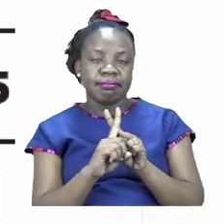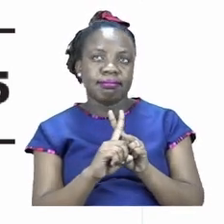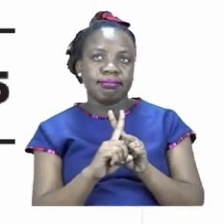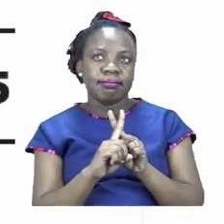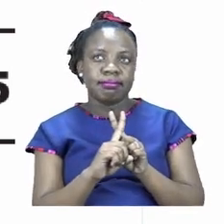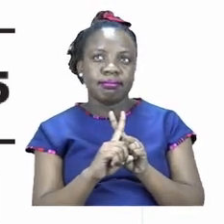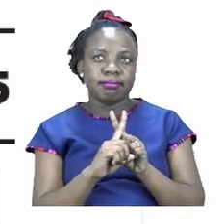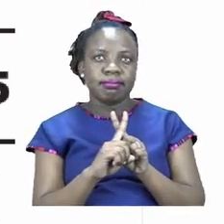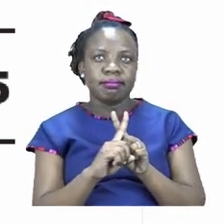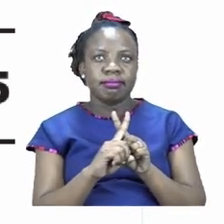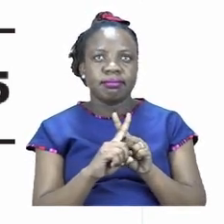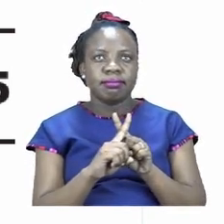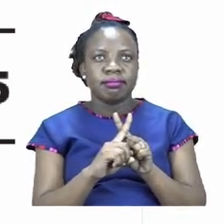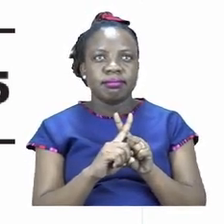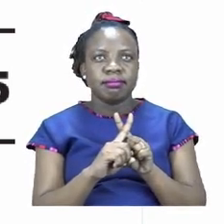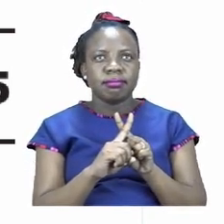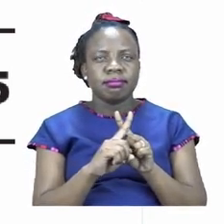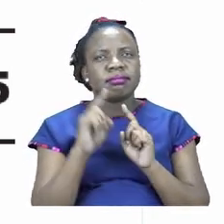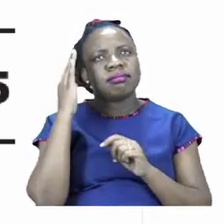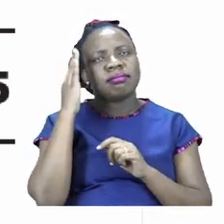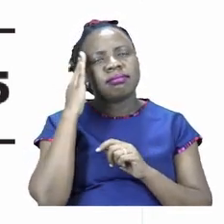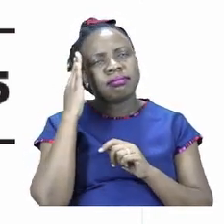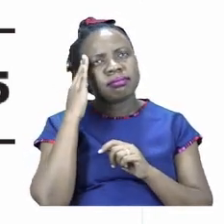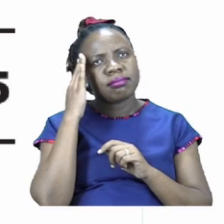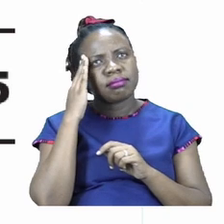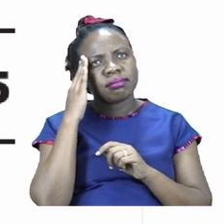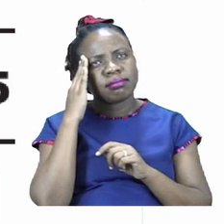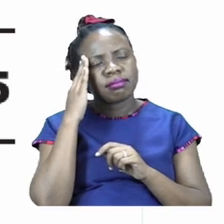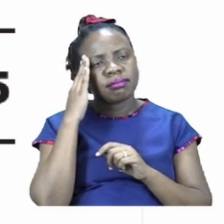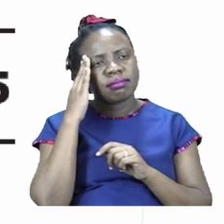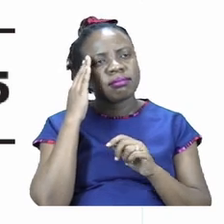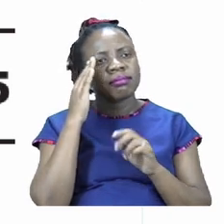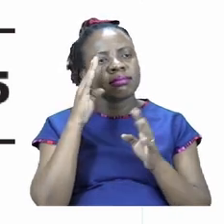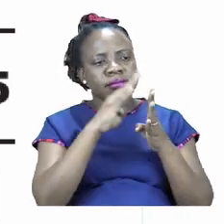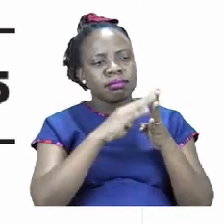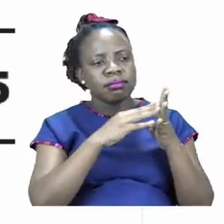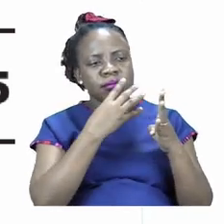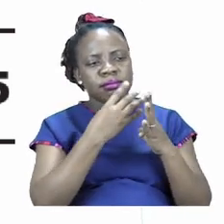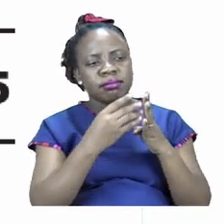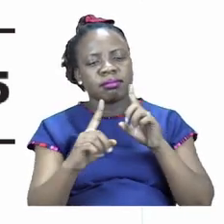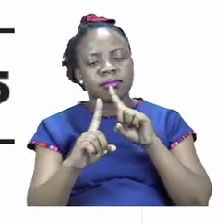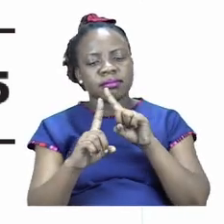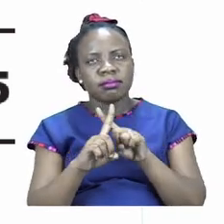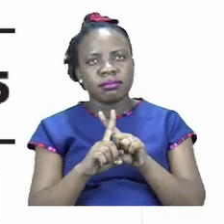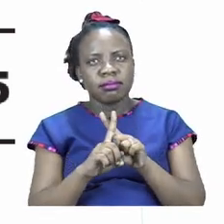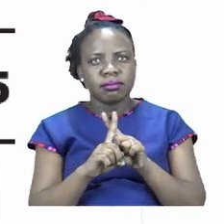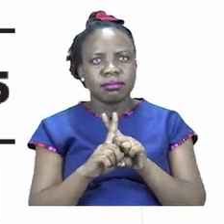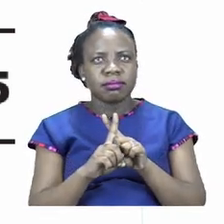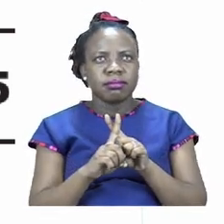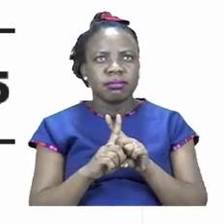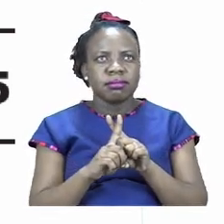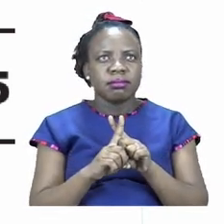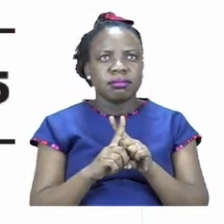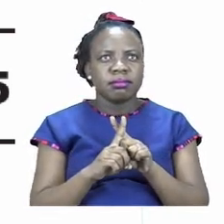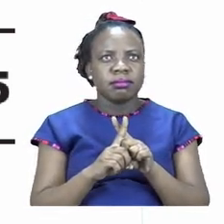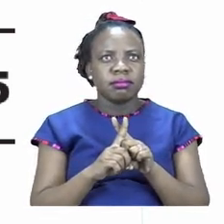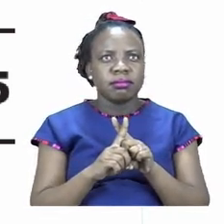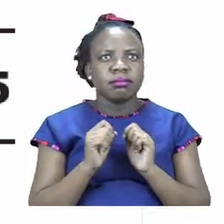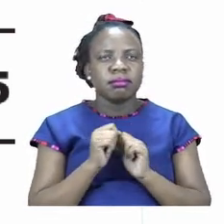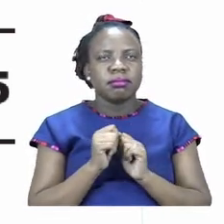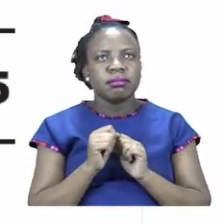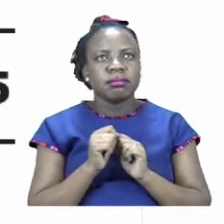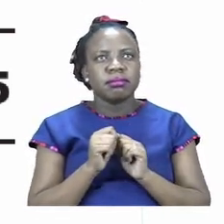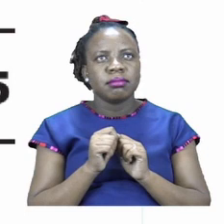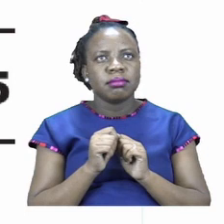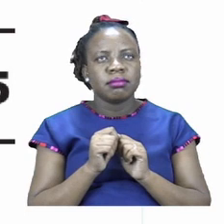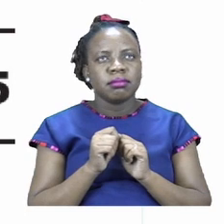multiplication. We already know our times tables, that much I'm sure. But today, instead of doing them horizontally, we're